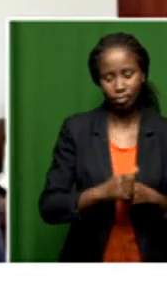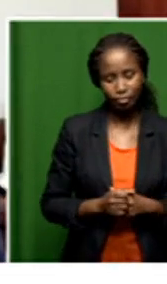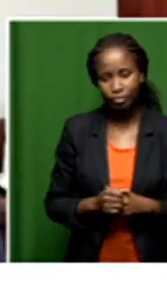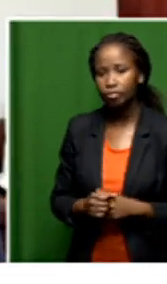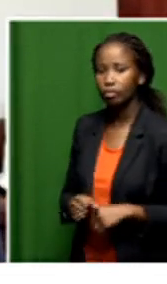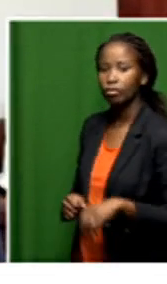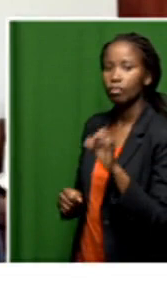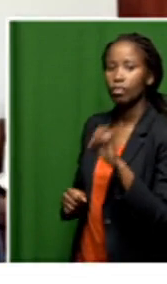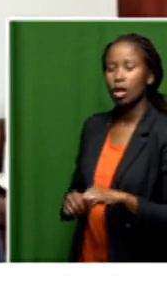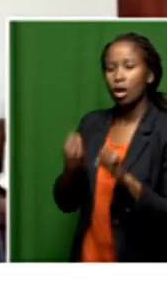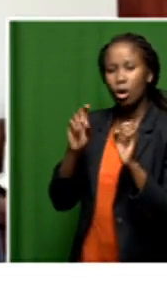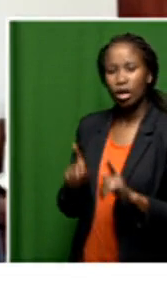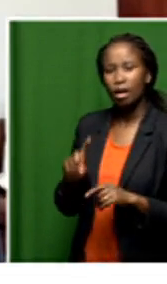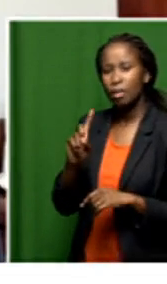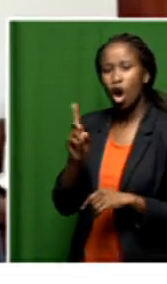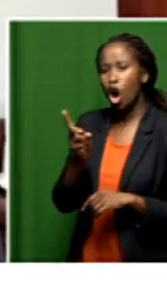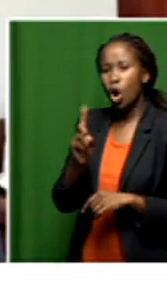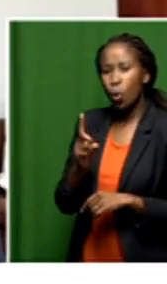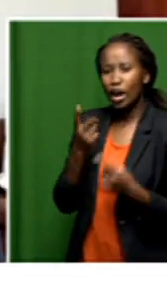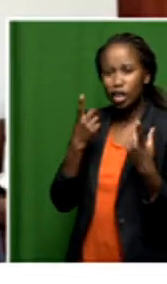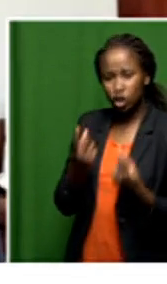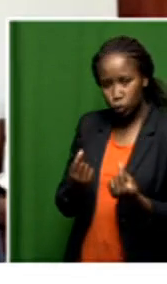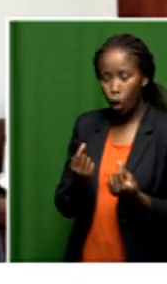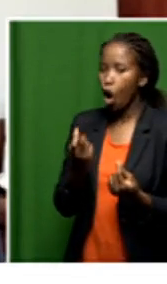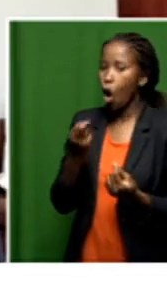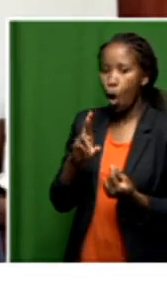that investors should try and avoid?